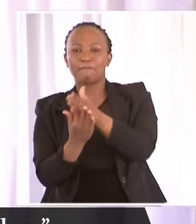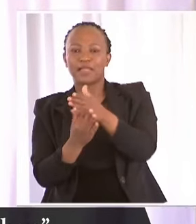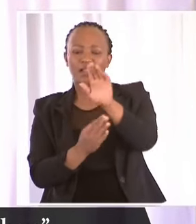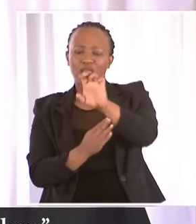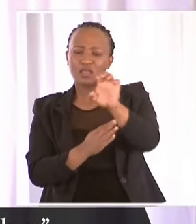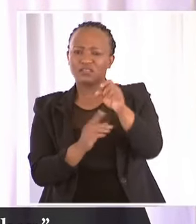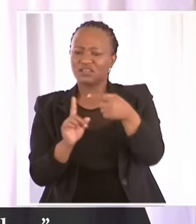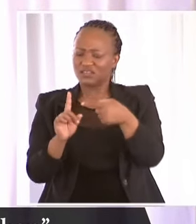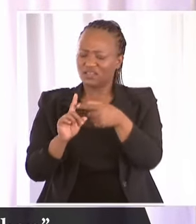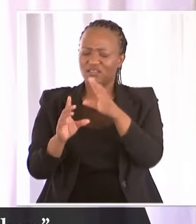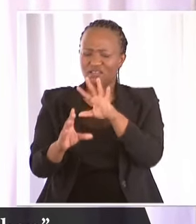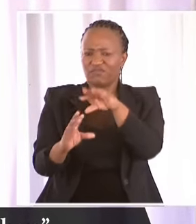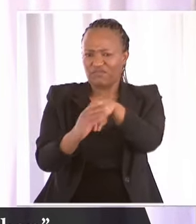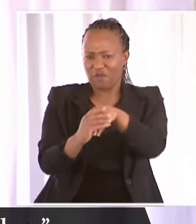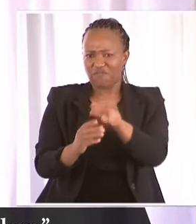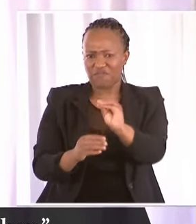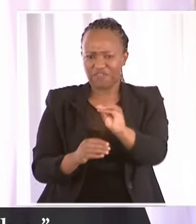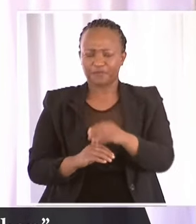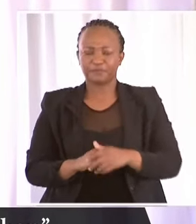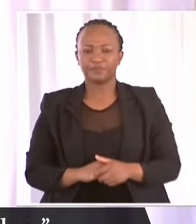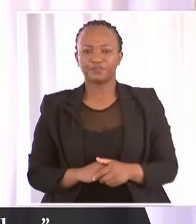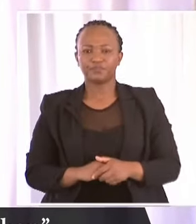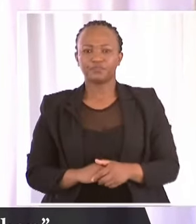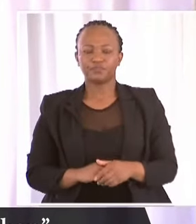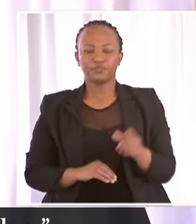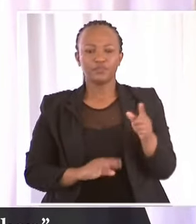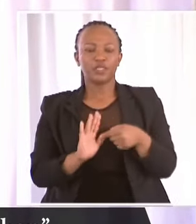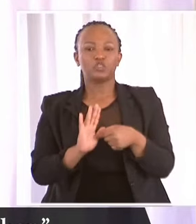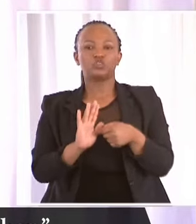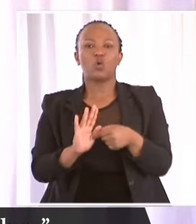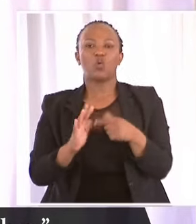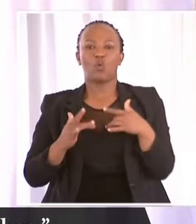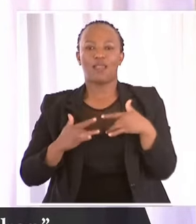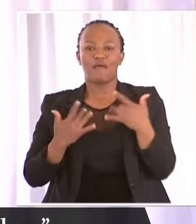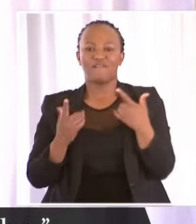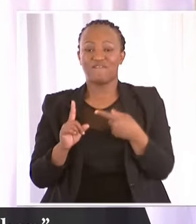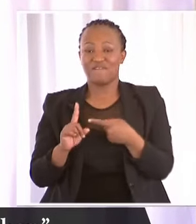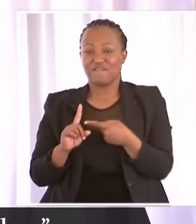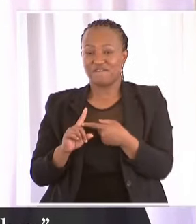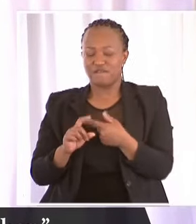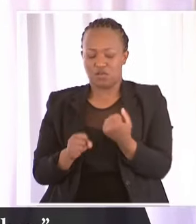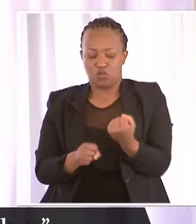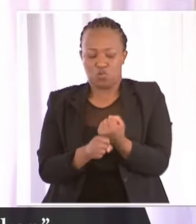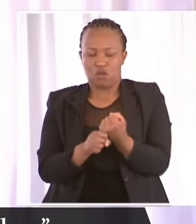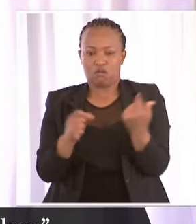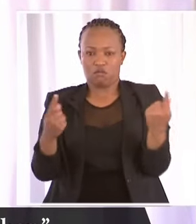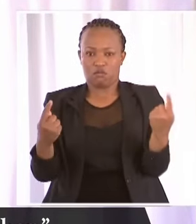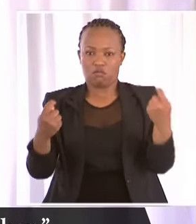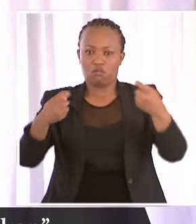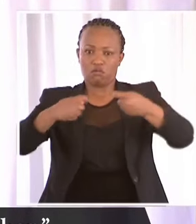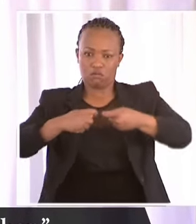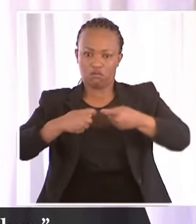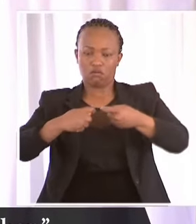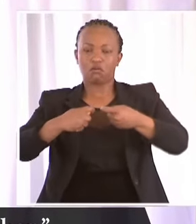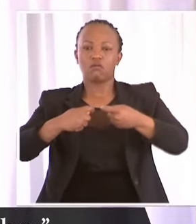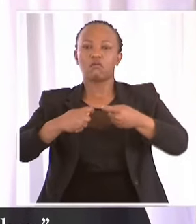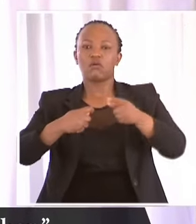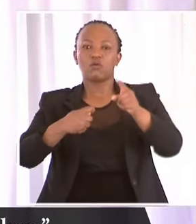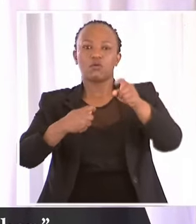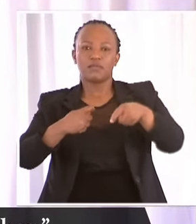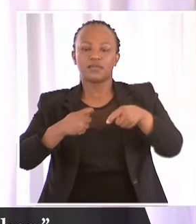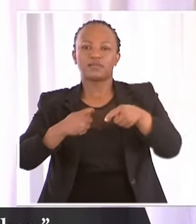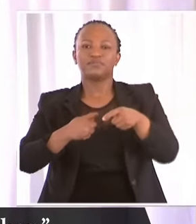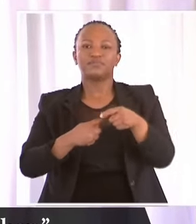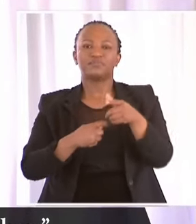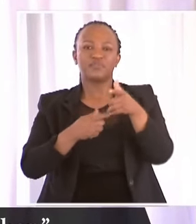heard. In reflecting on his life and contribution, we should draw on the words of